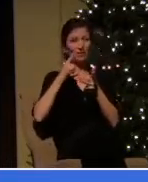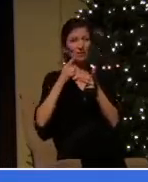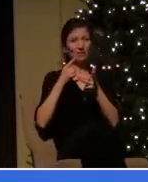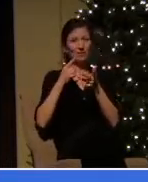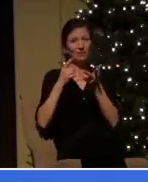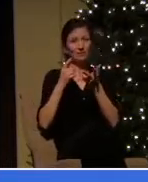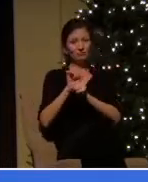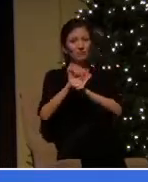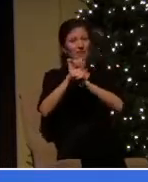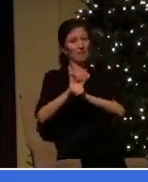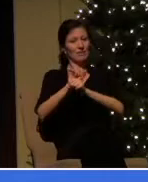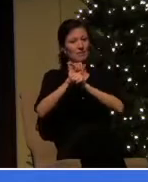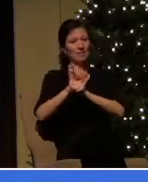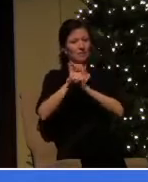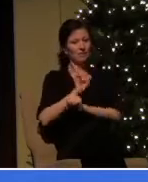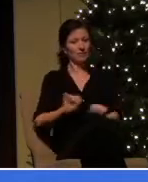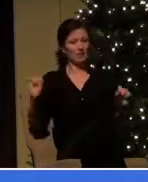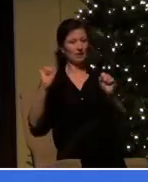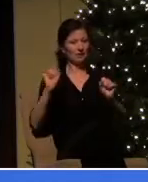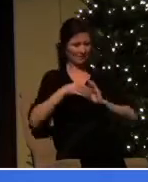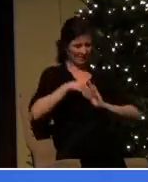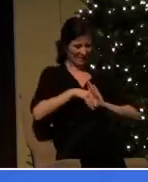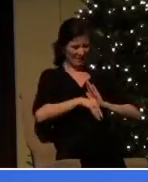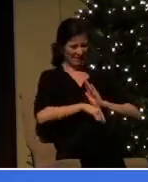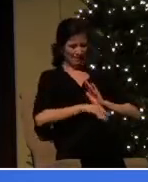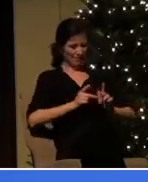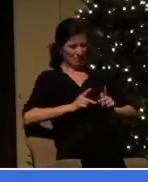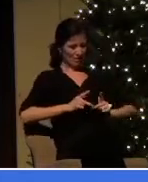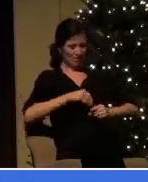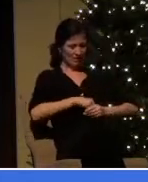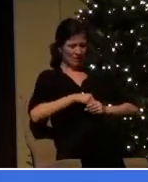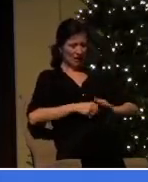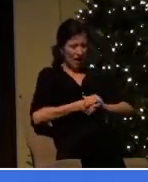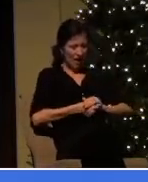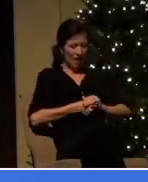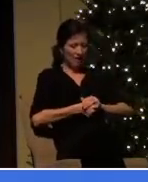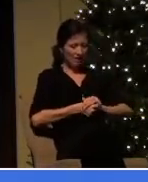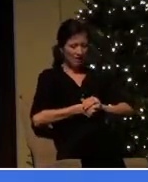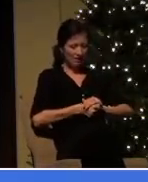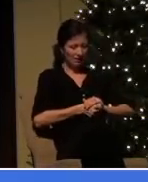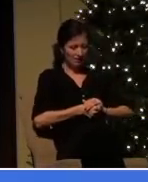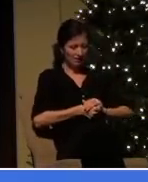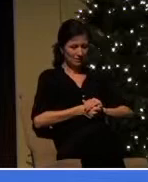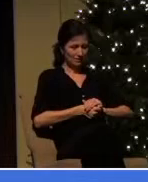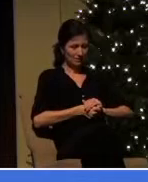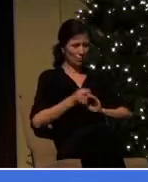to release those deep, deep places where we are so sadly and so badly